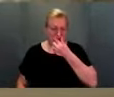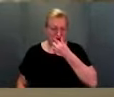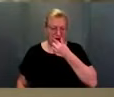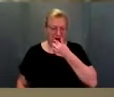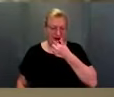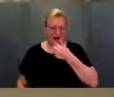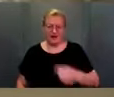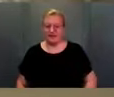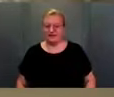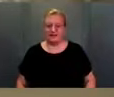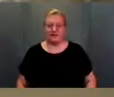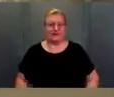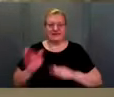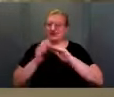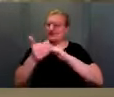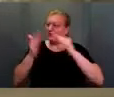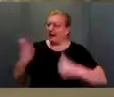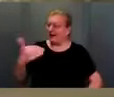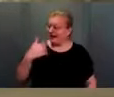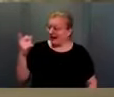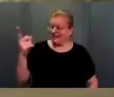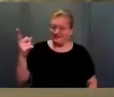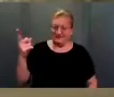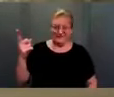You always have a Jamaican in here somewhere, man.